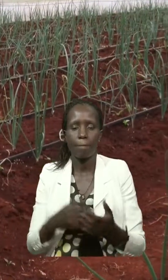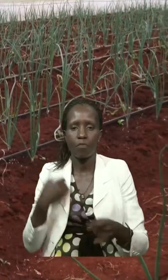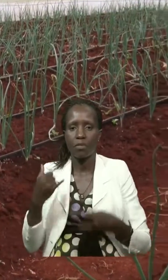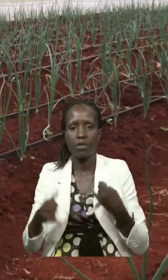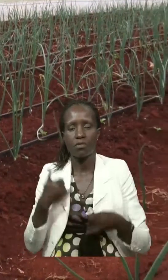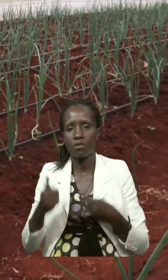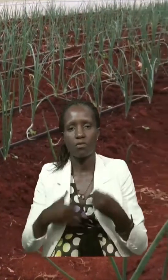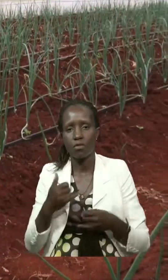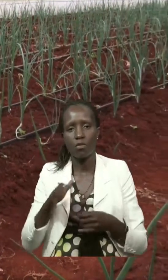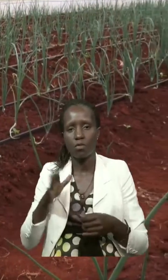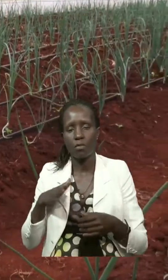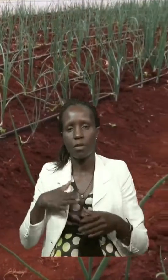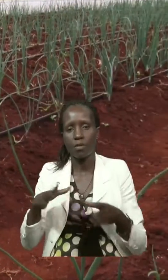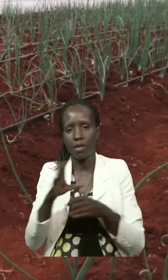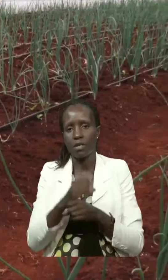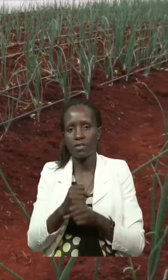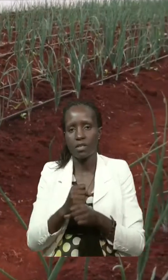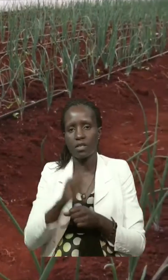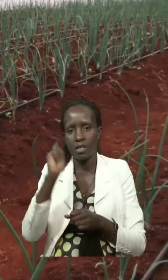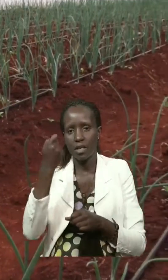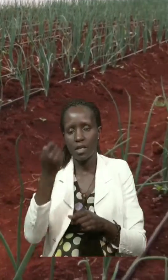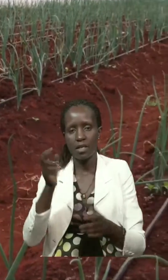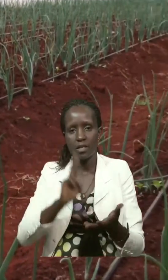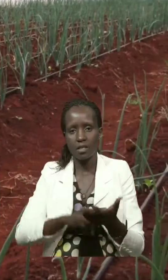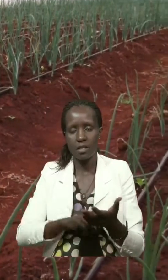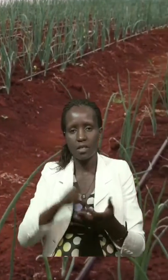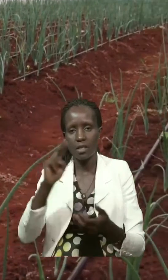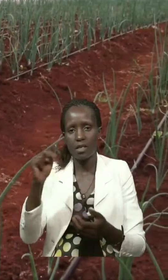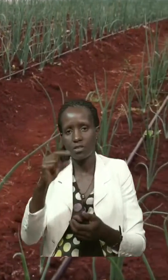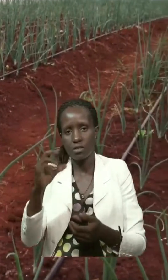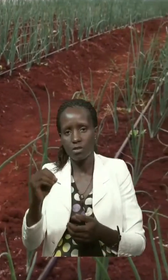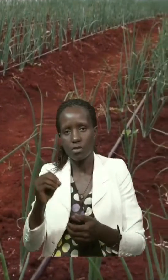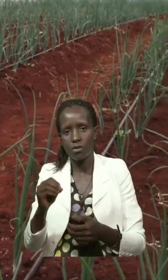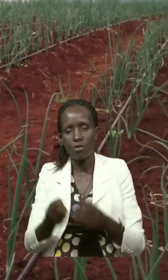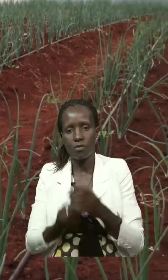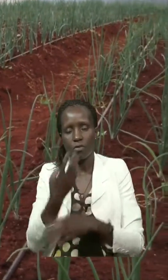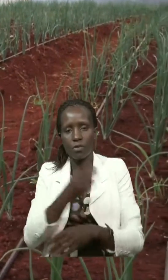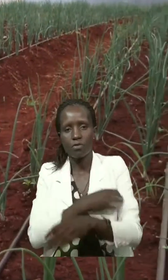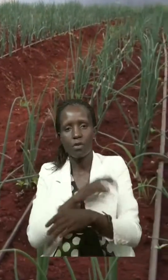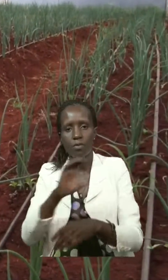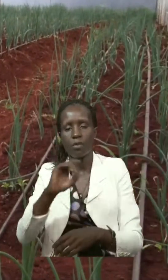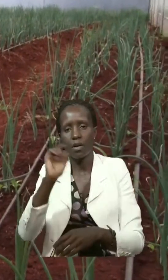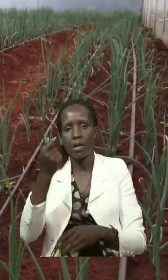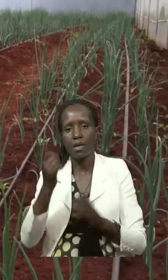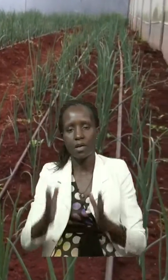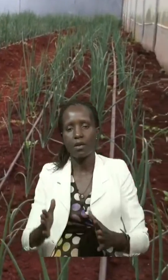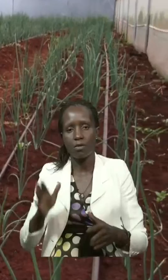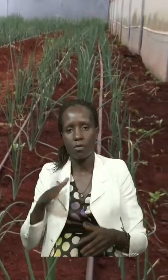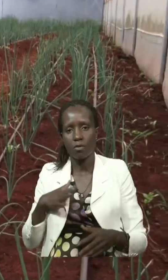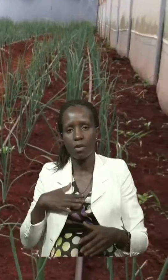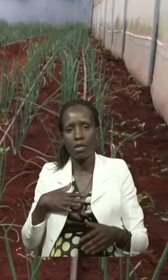Joyful Women Organization is a Kenyan registered non-governmental organization formed to empower Kenyan women